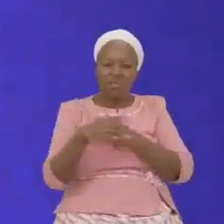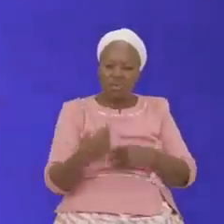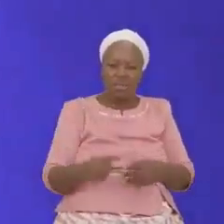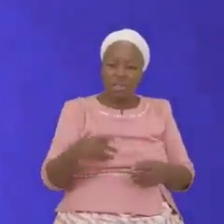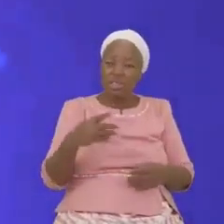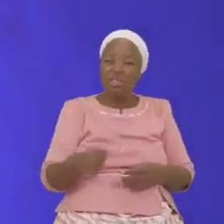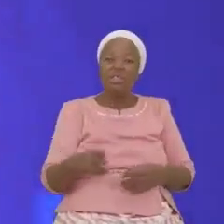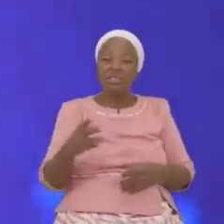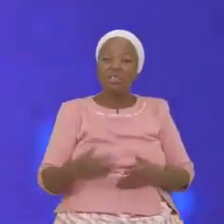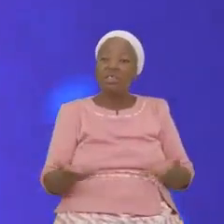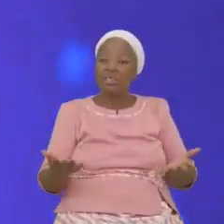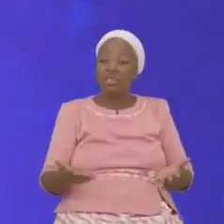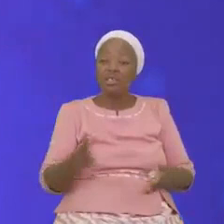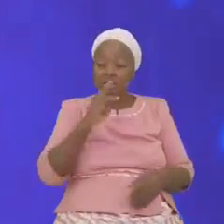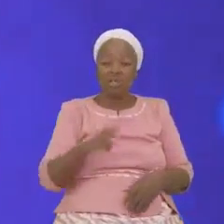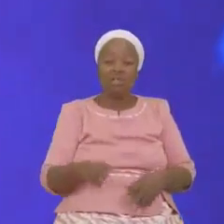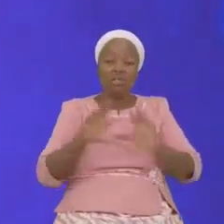to lighten